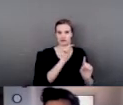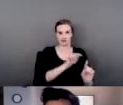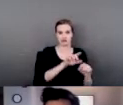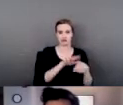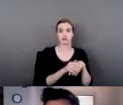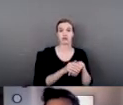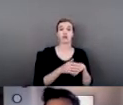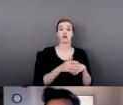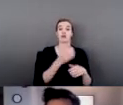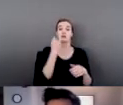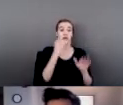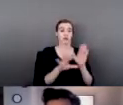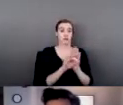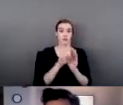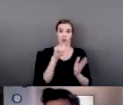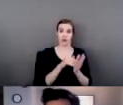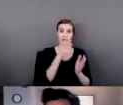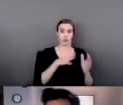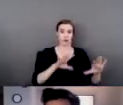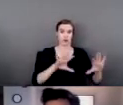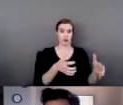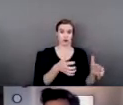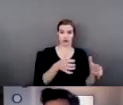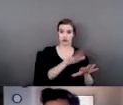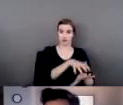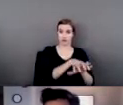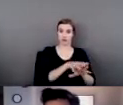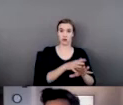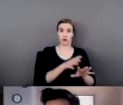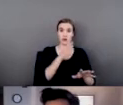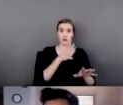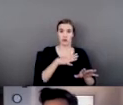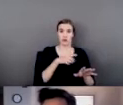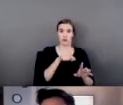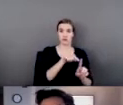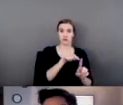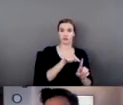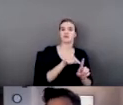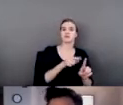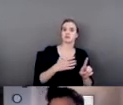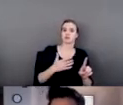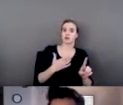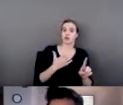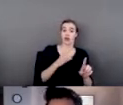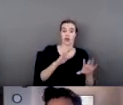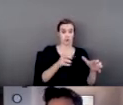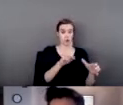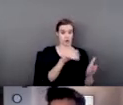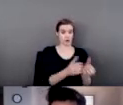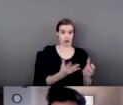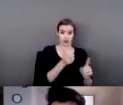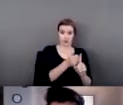are victimized, you know, at 7.2 women per 1,000. The next closest is African American